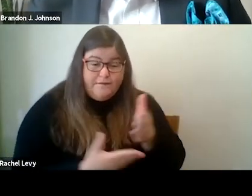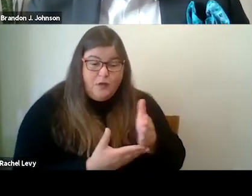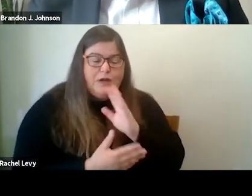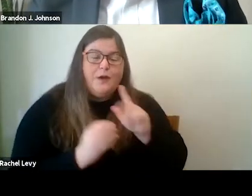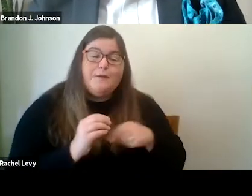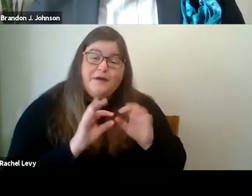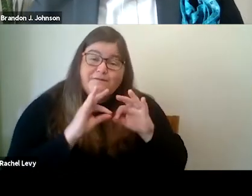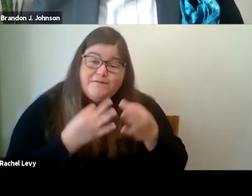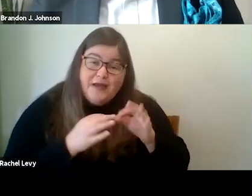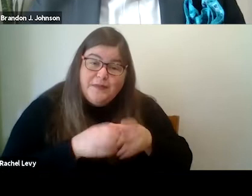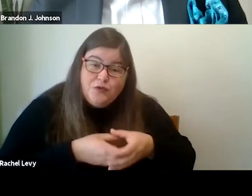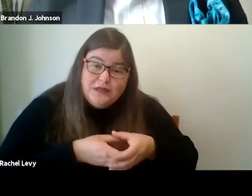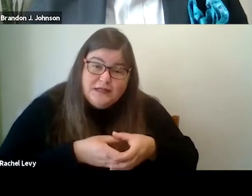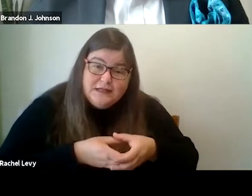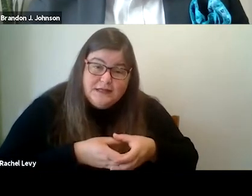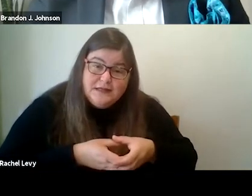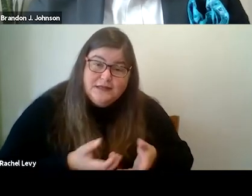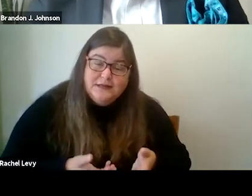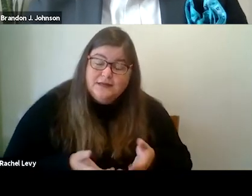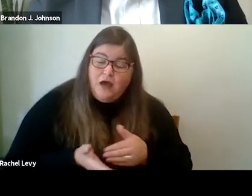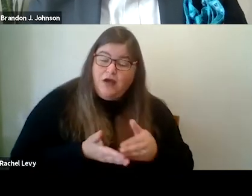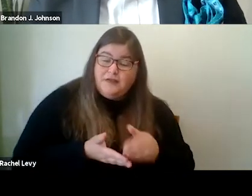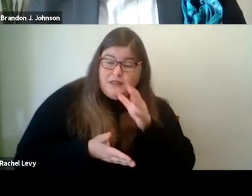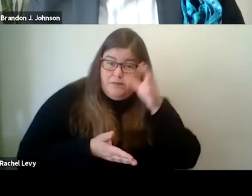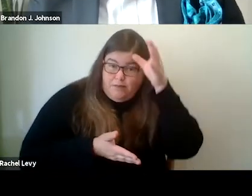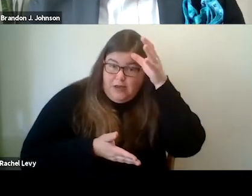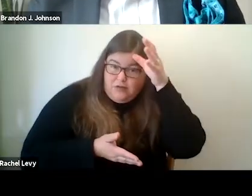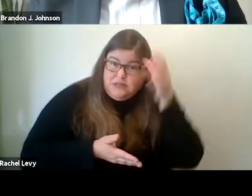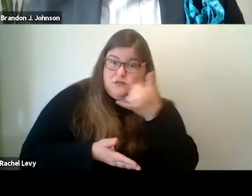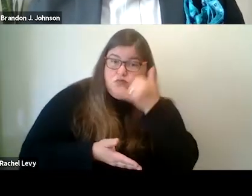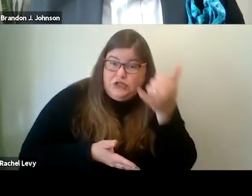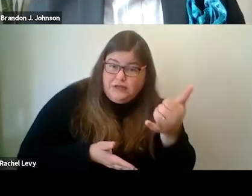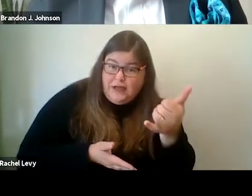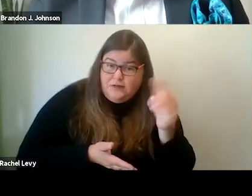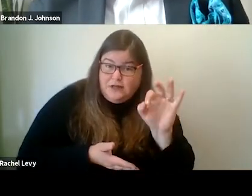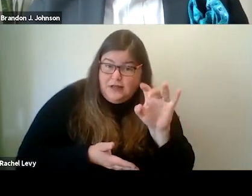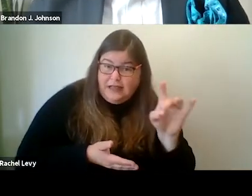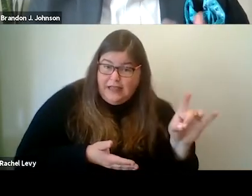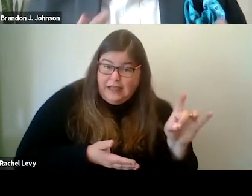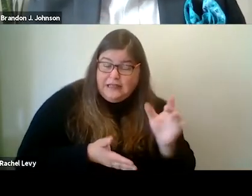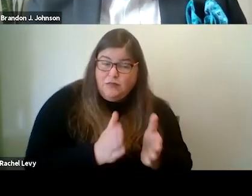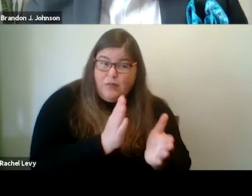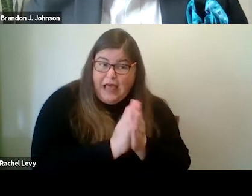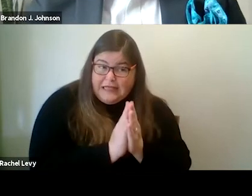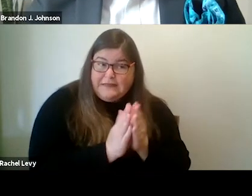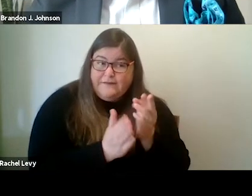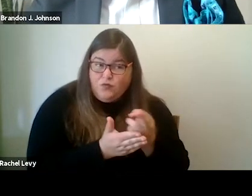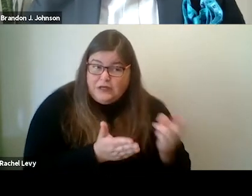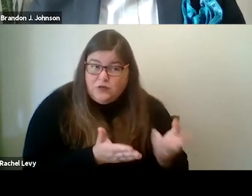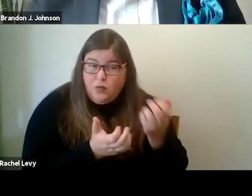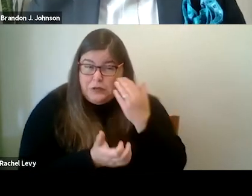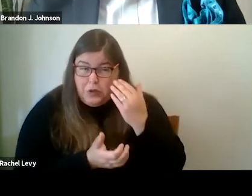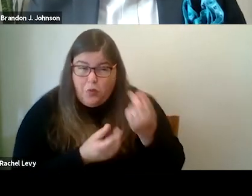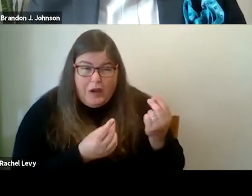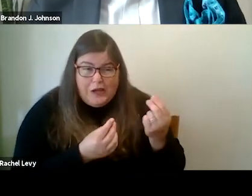family unit. Oftentimes it'll be the parents reaching out to 988, asking for resources, wanting to know what they can